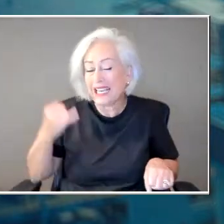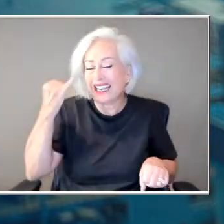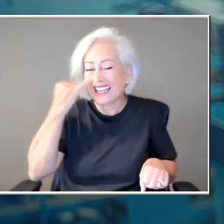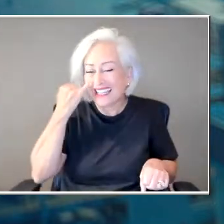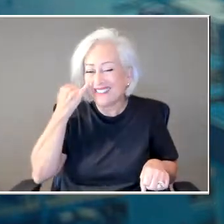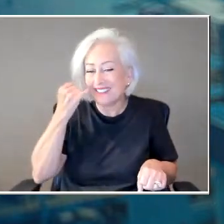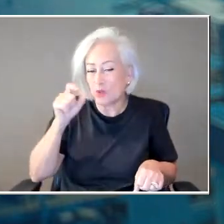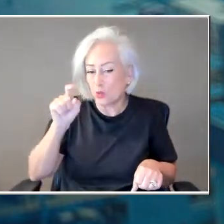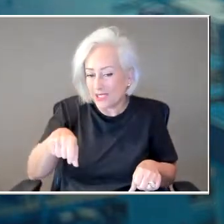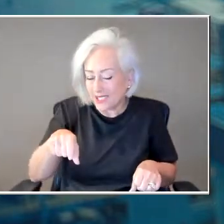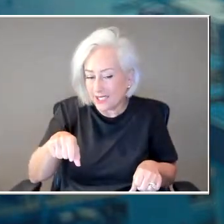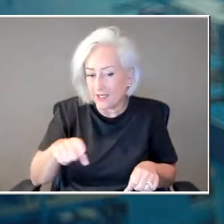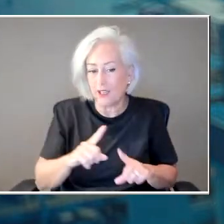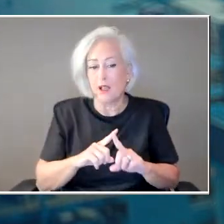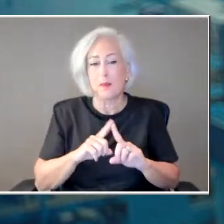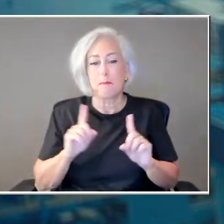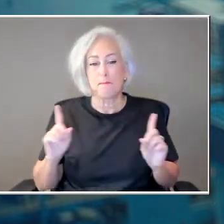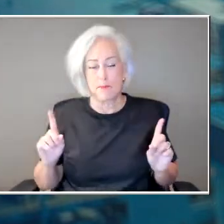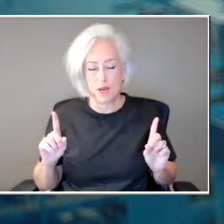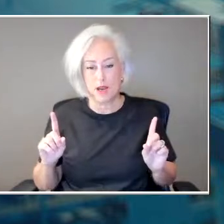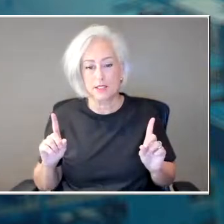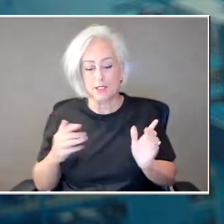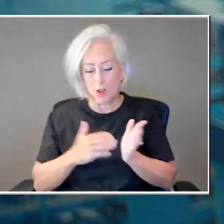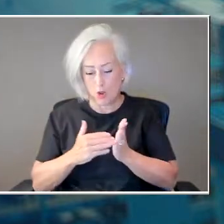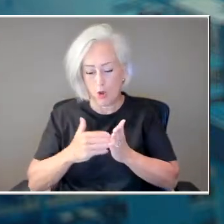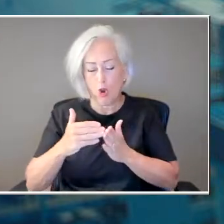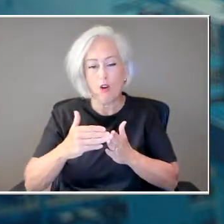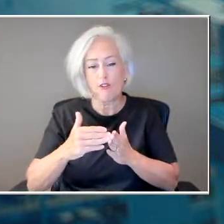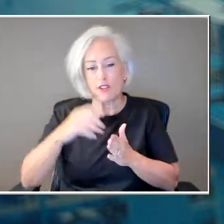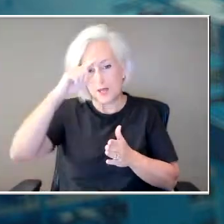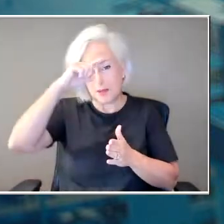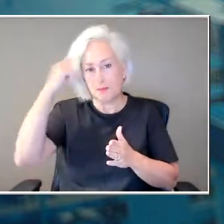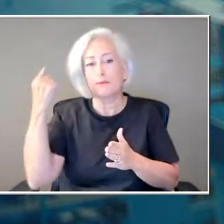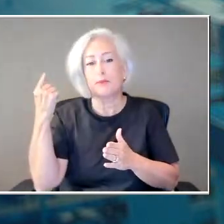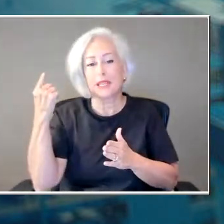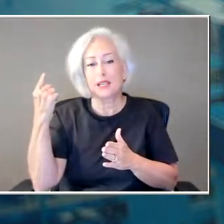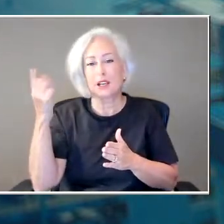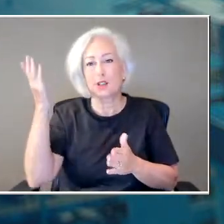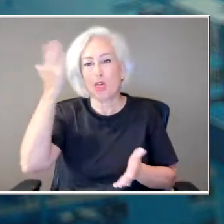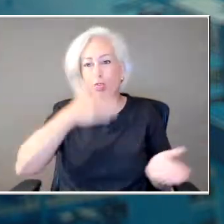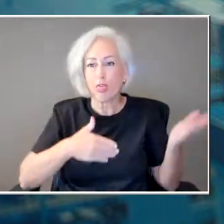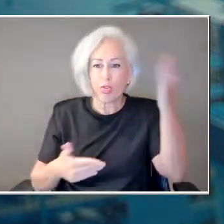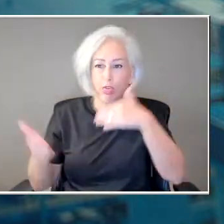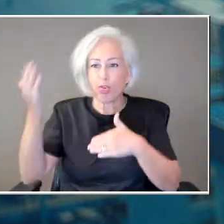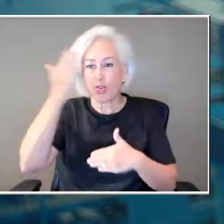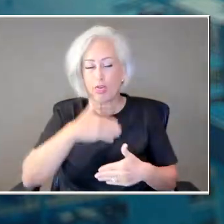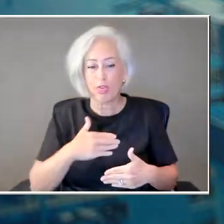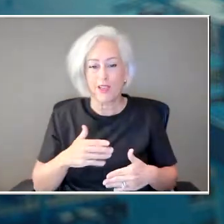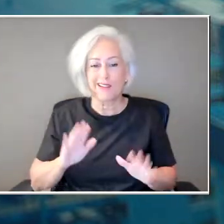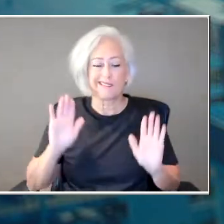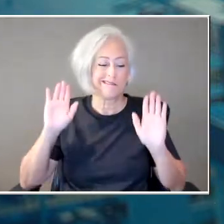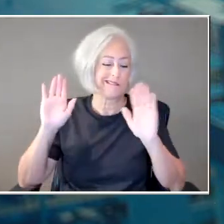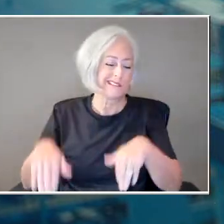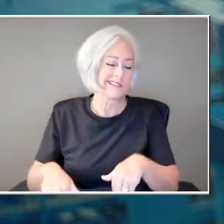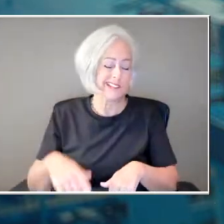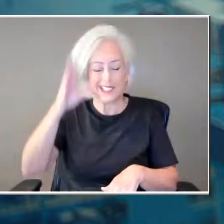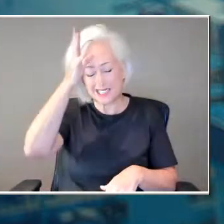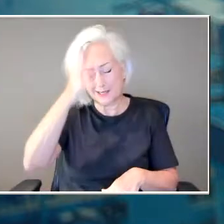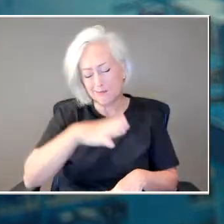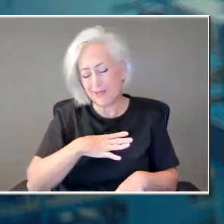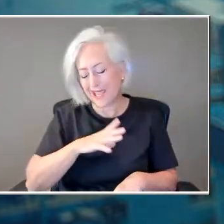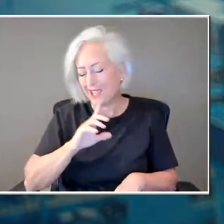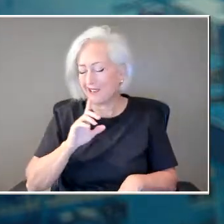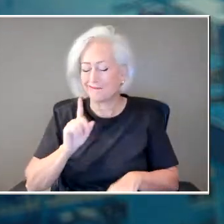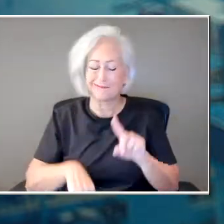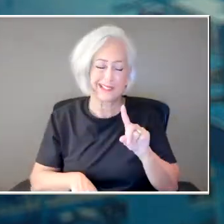also asking, oftentimes because it is overlooked, it's seen as, it's just a man, it can't be breast cancer. It progresses, so